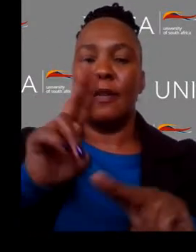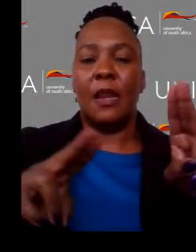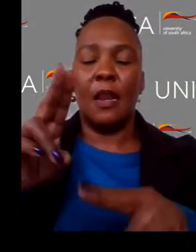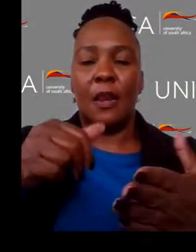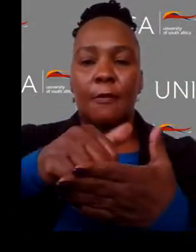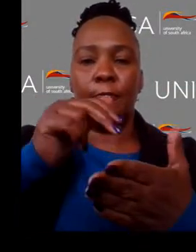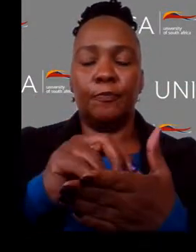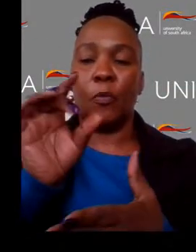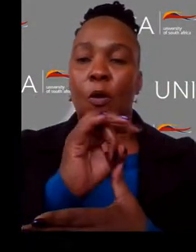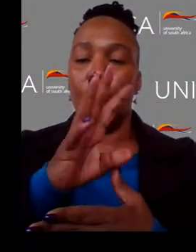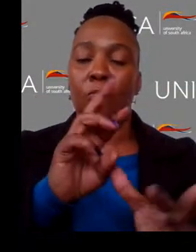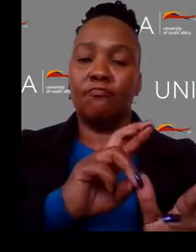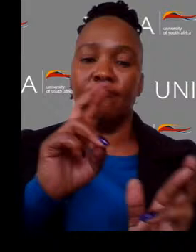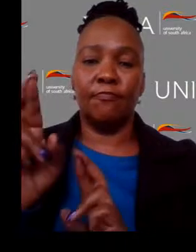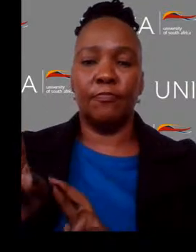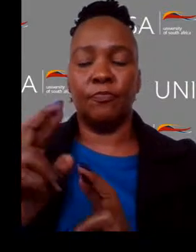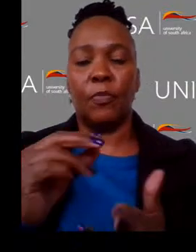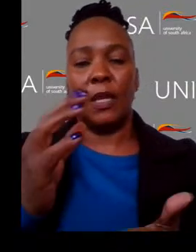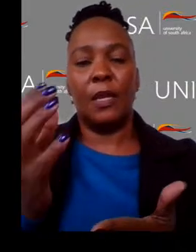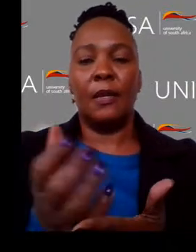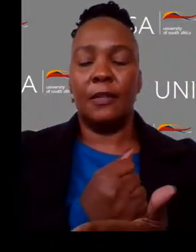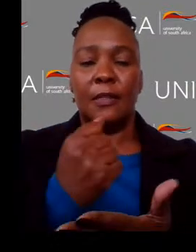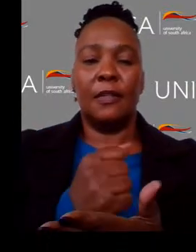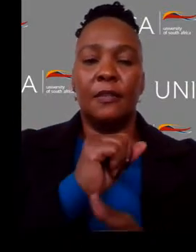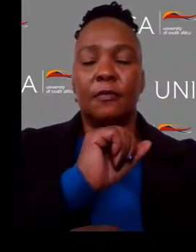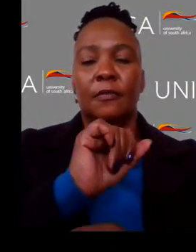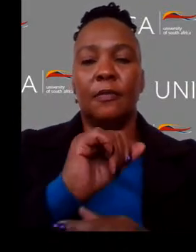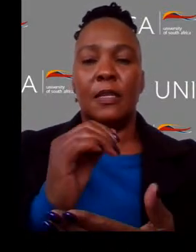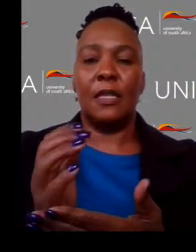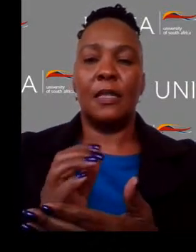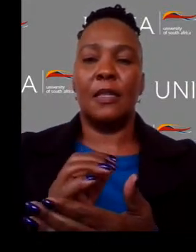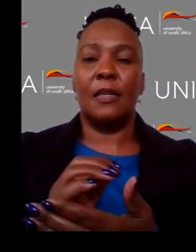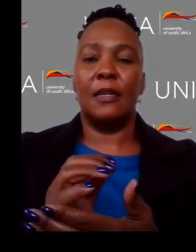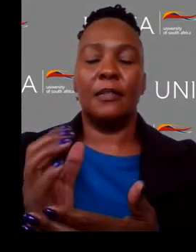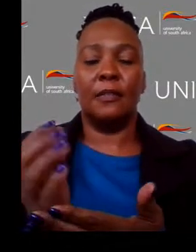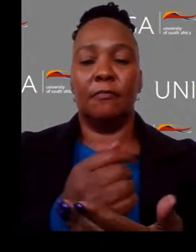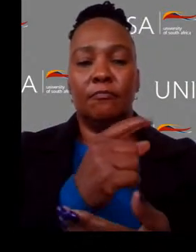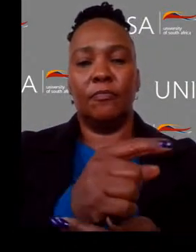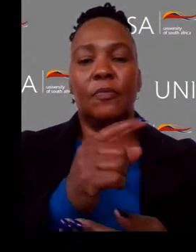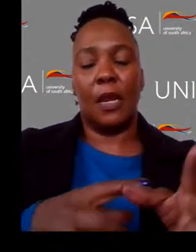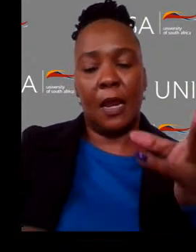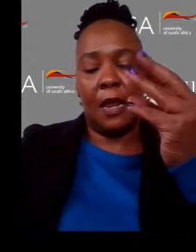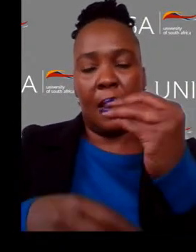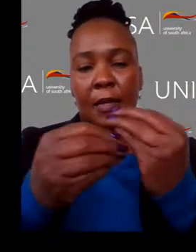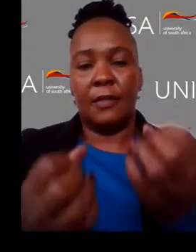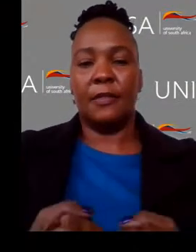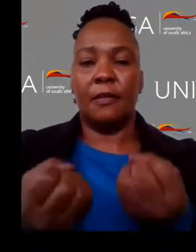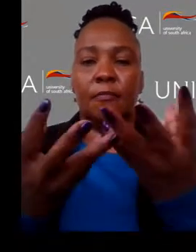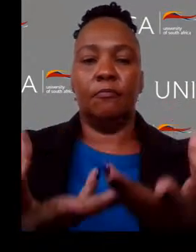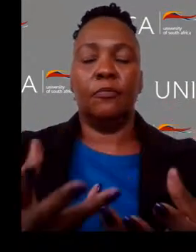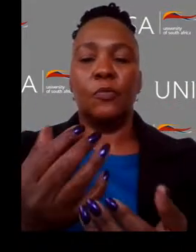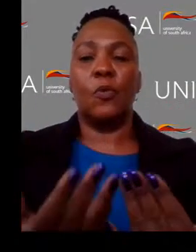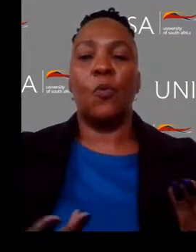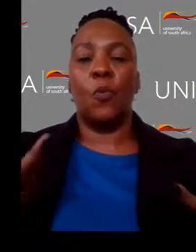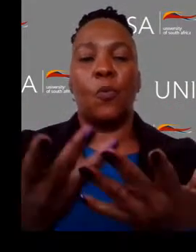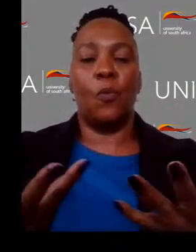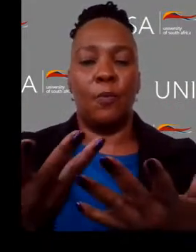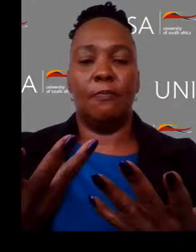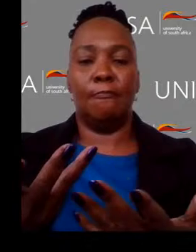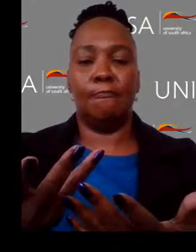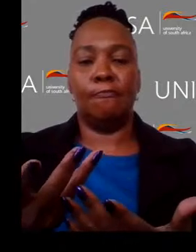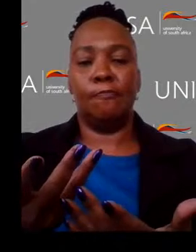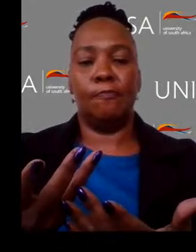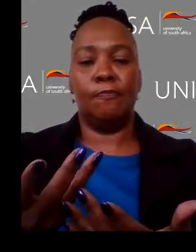you're ready, you save your document as a PDF, and then you come and add a submission to